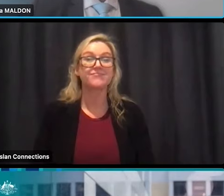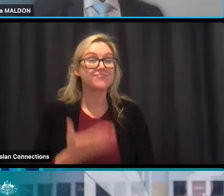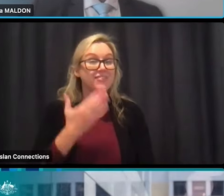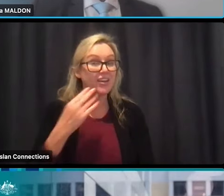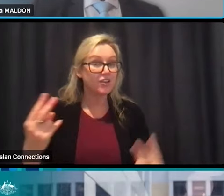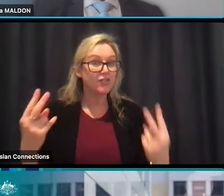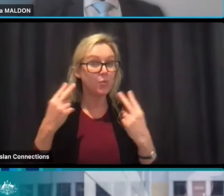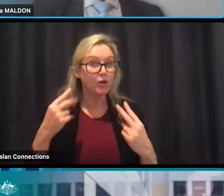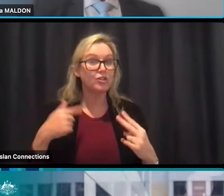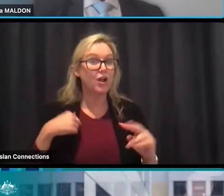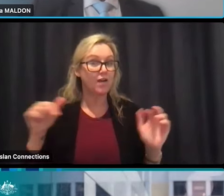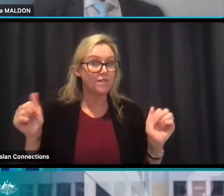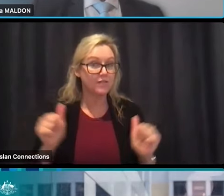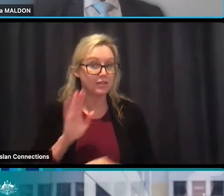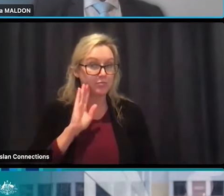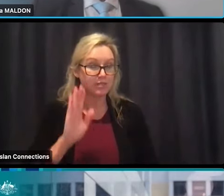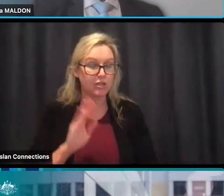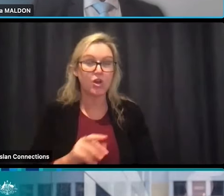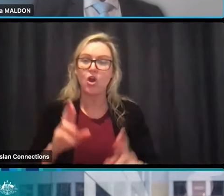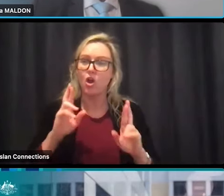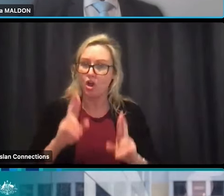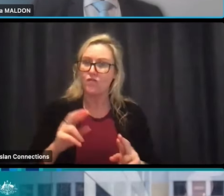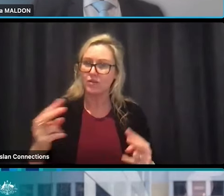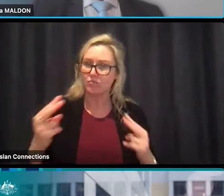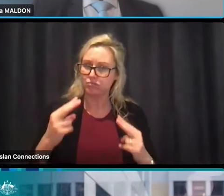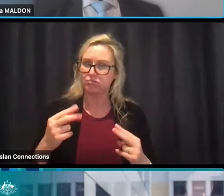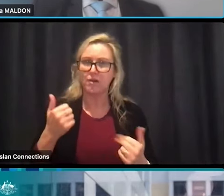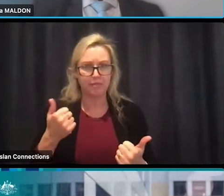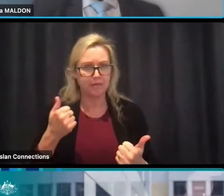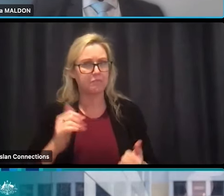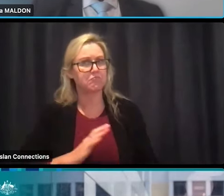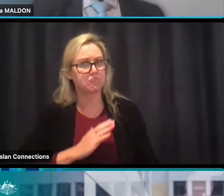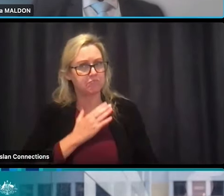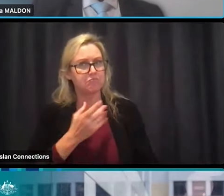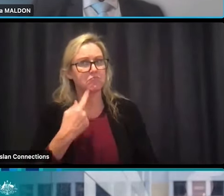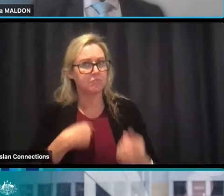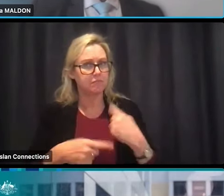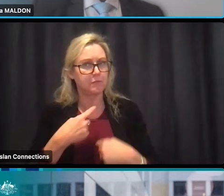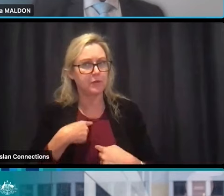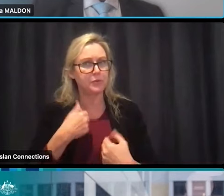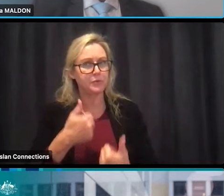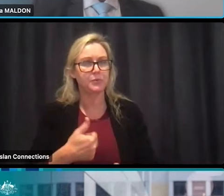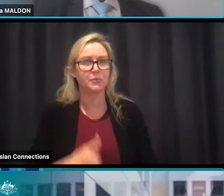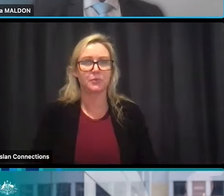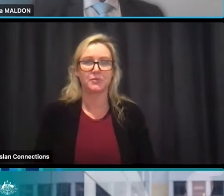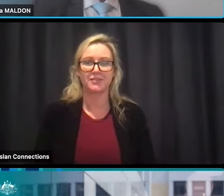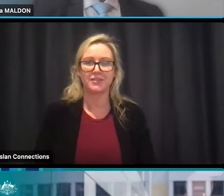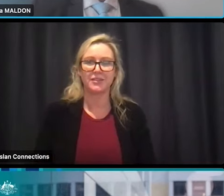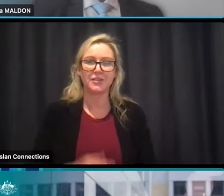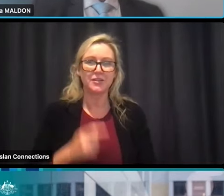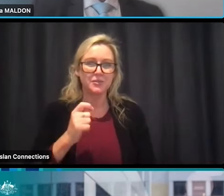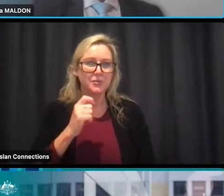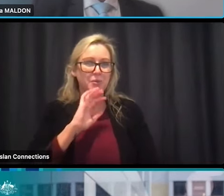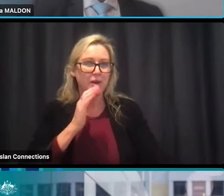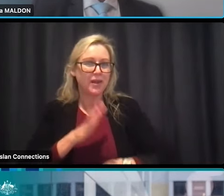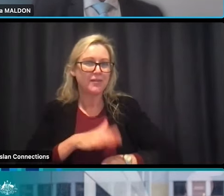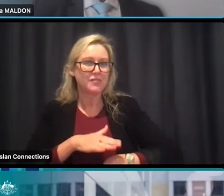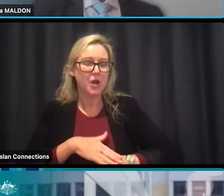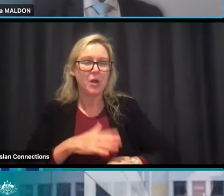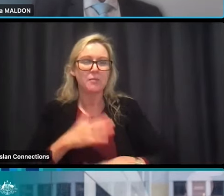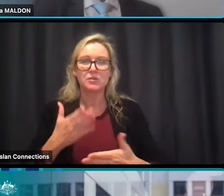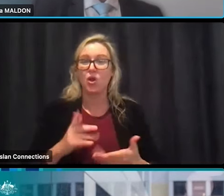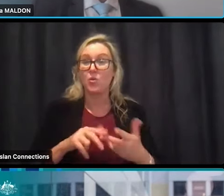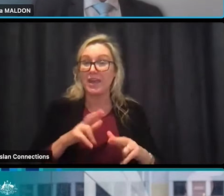my presentation. I hope you've found it informative. I think we're fast running out of time, so you're probably